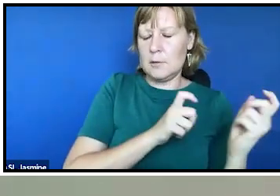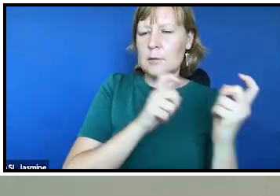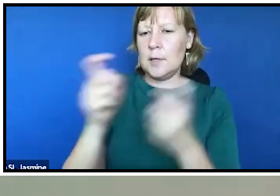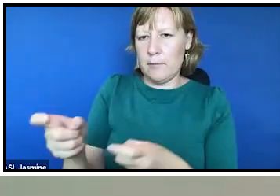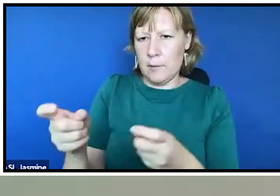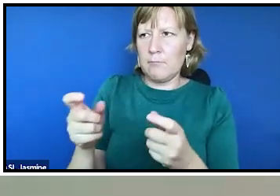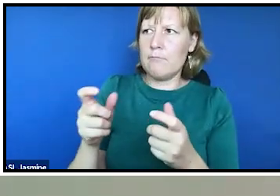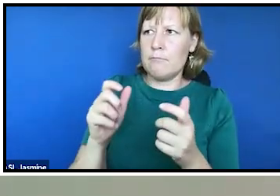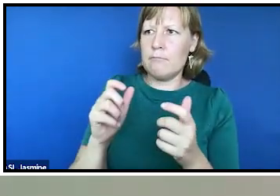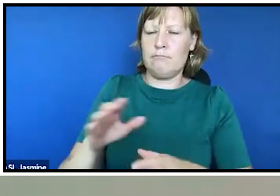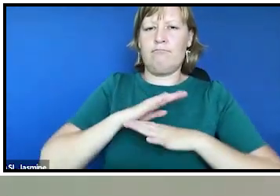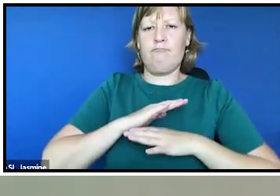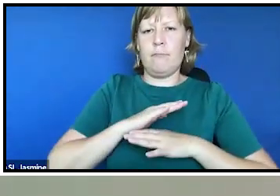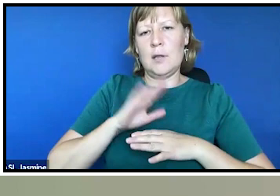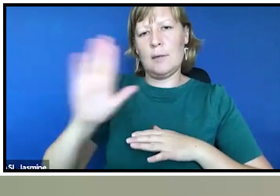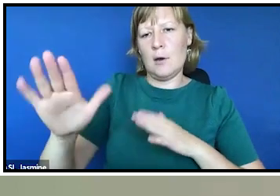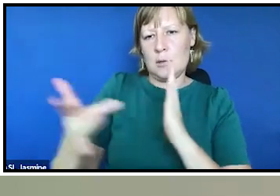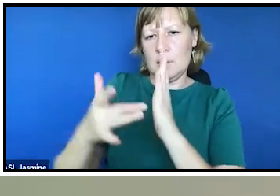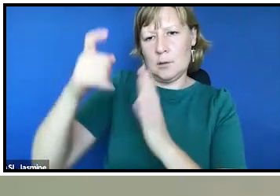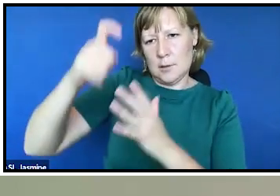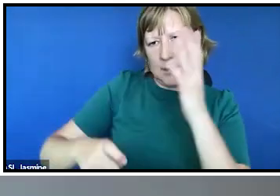met. So I can definitely do that.